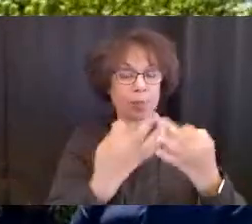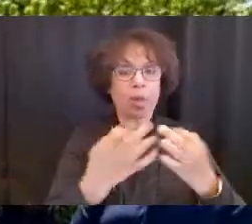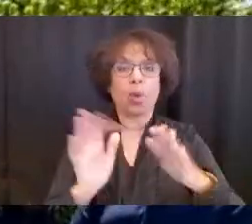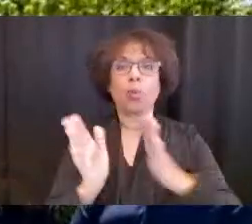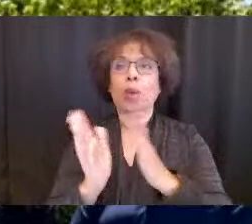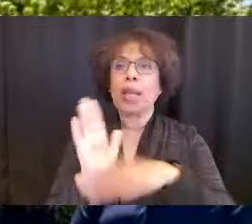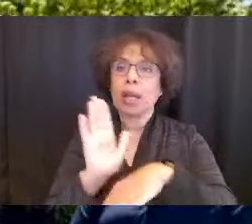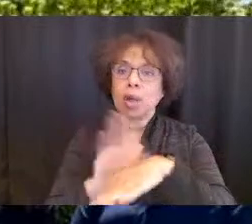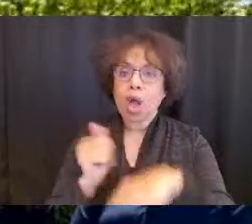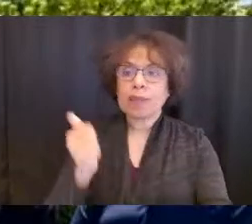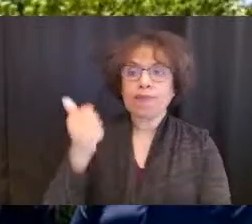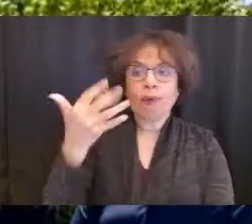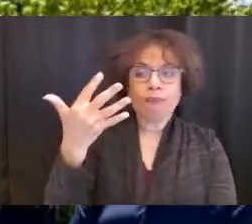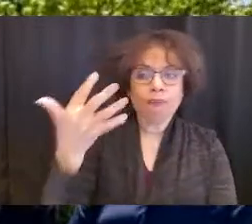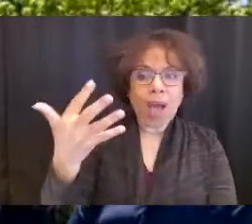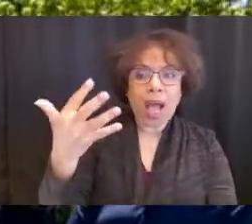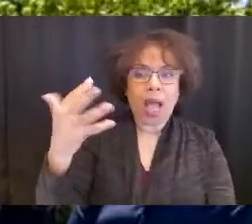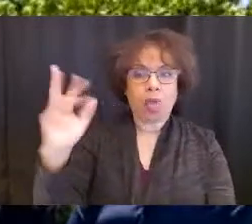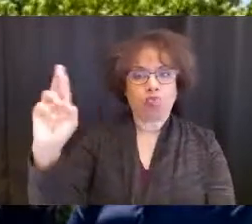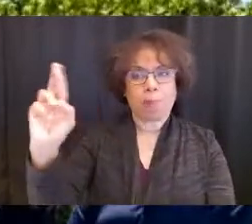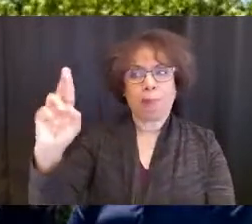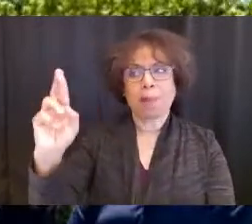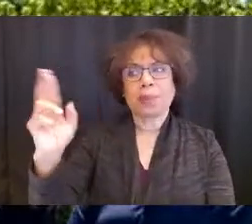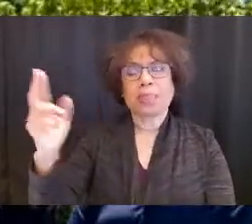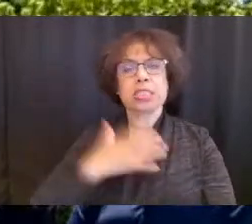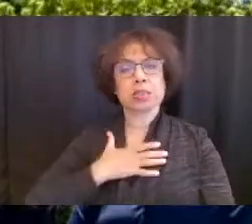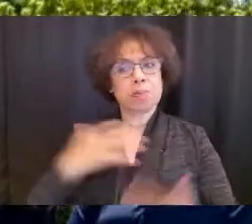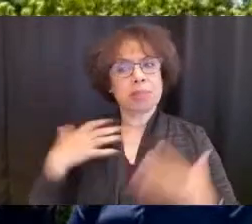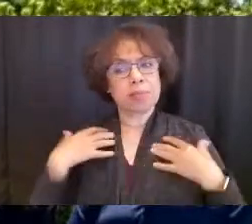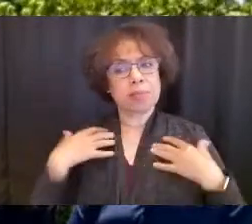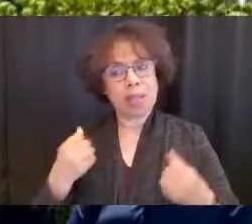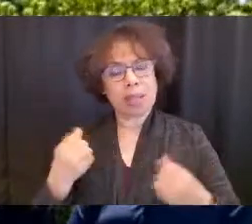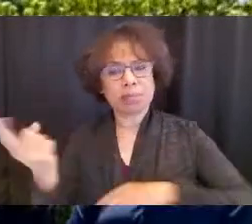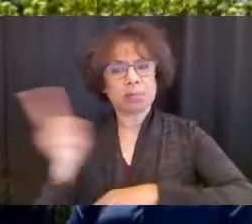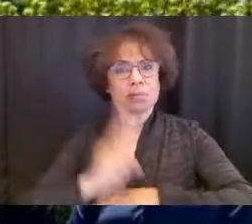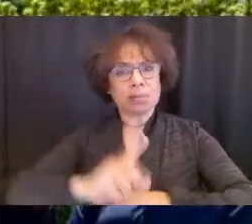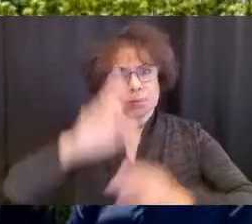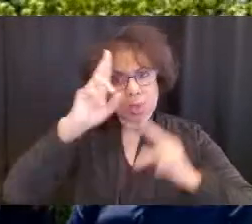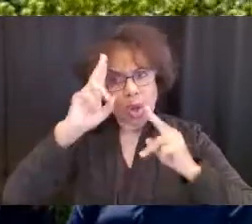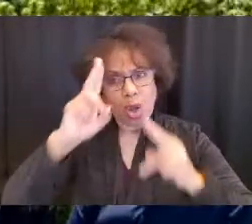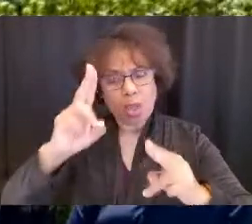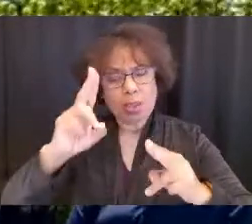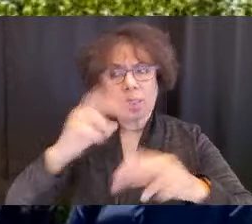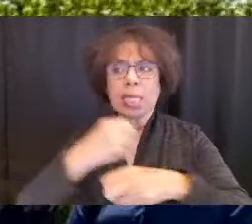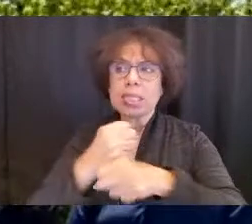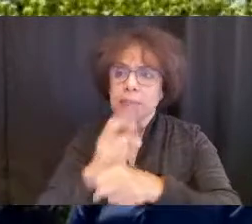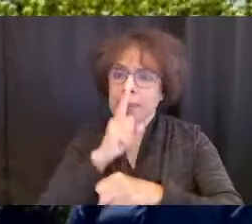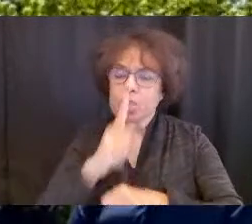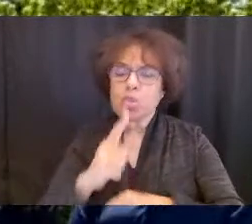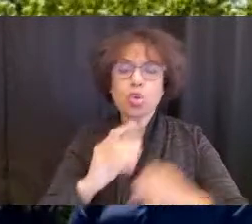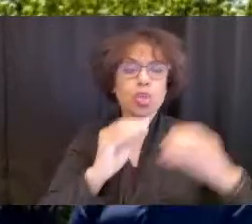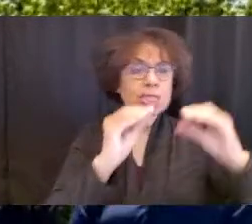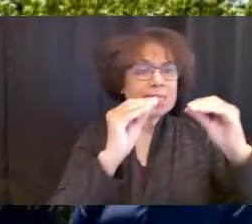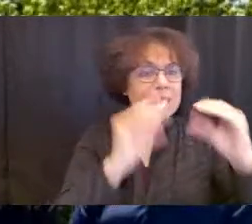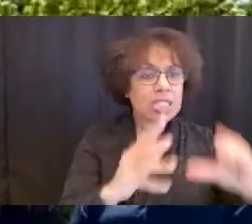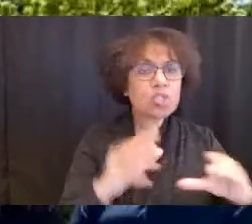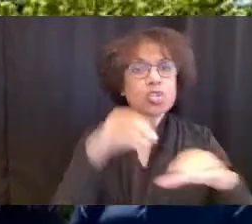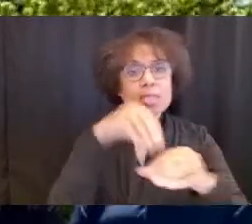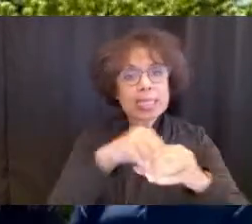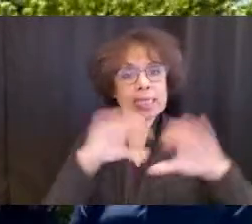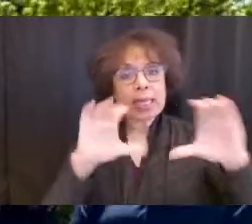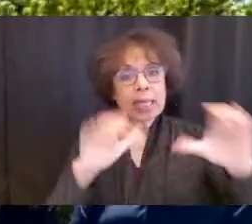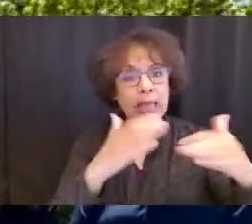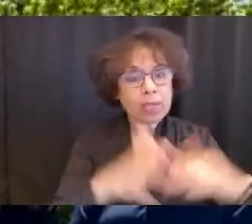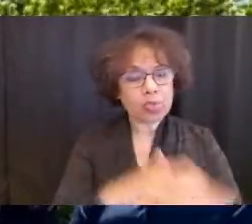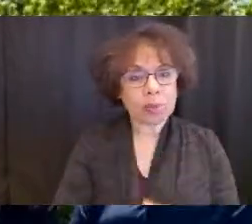5 Republicans to step forward, be patriotic, make sure that we have teachers in our classrooms, that